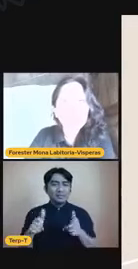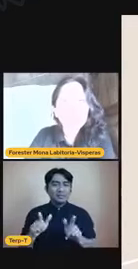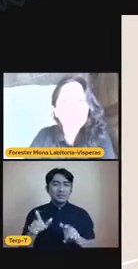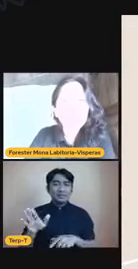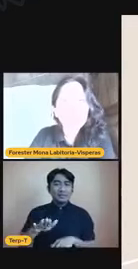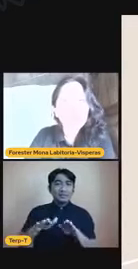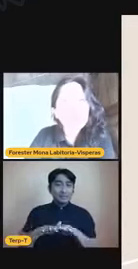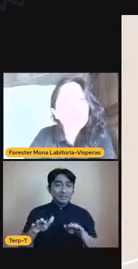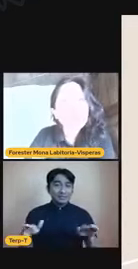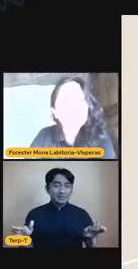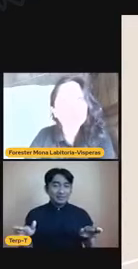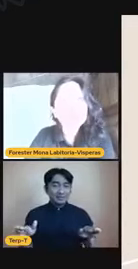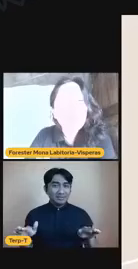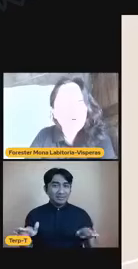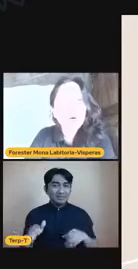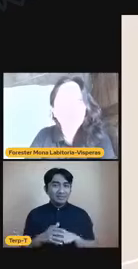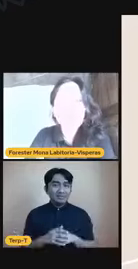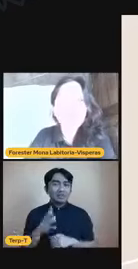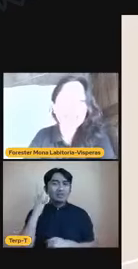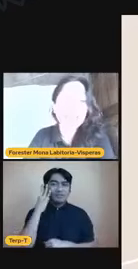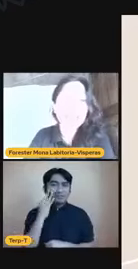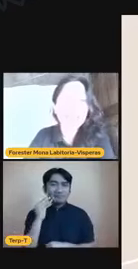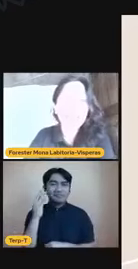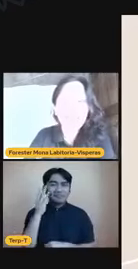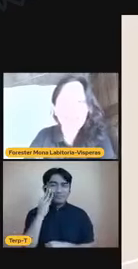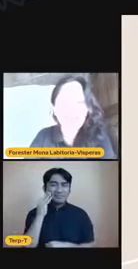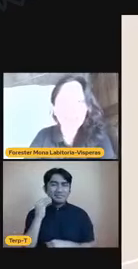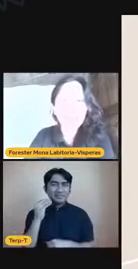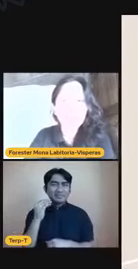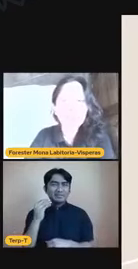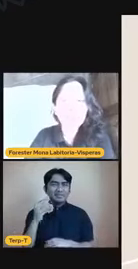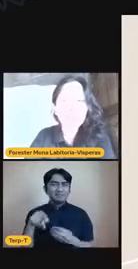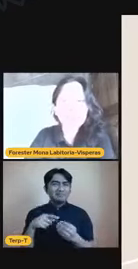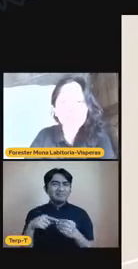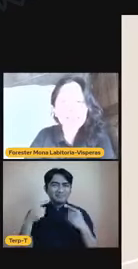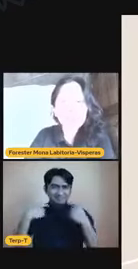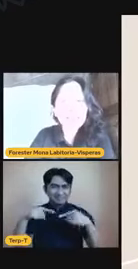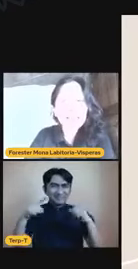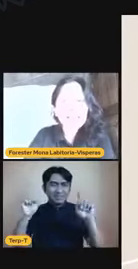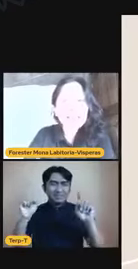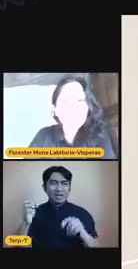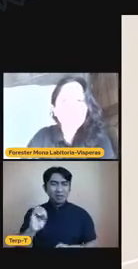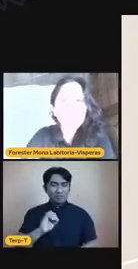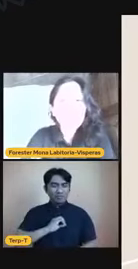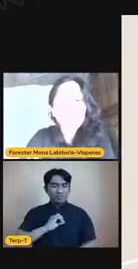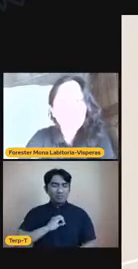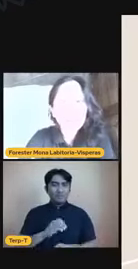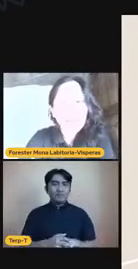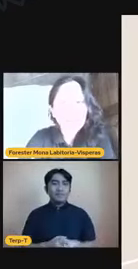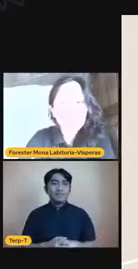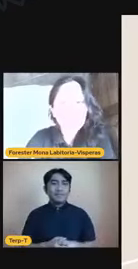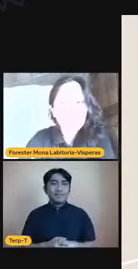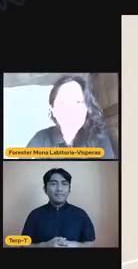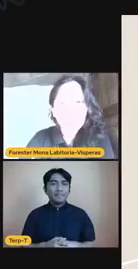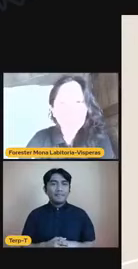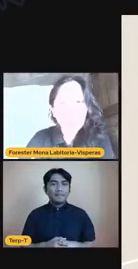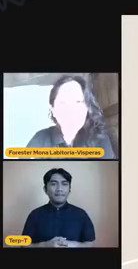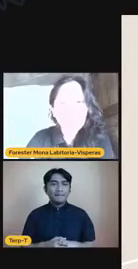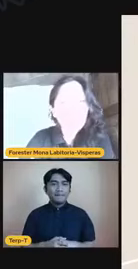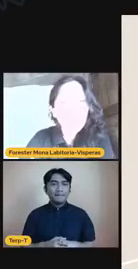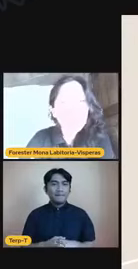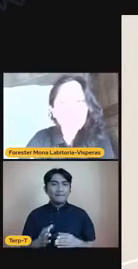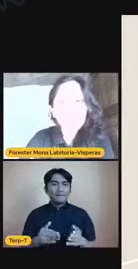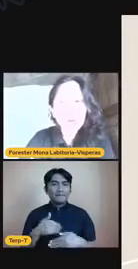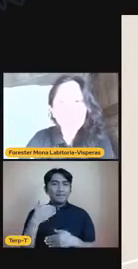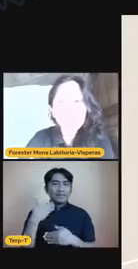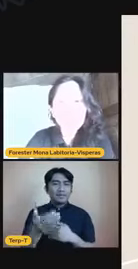child to experience a form of success on their own. Sabi po ni John Maxwell sa The Law of the